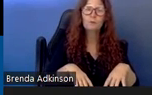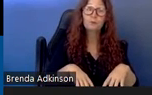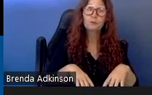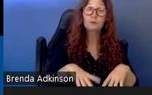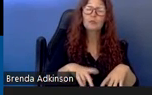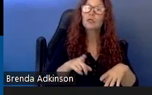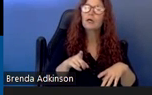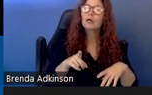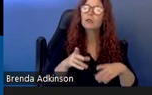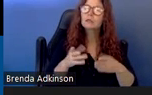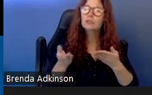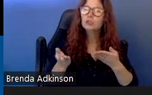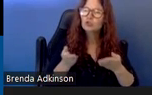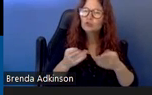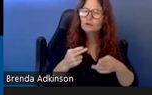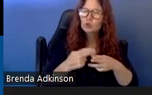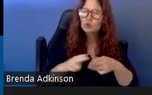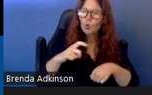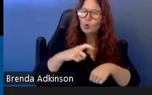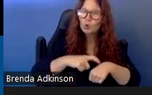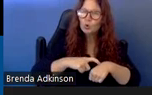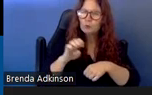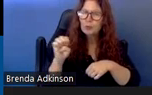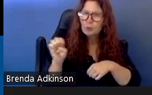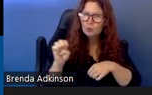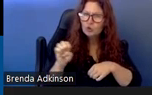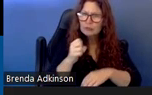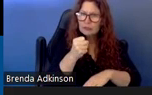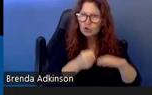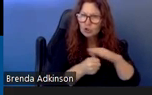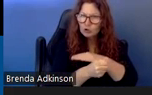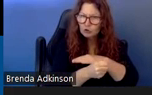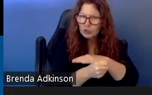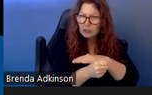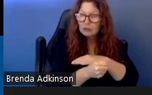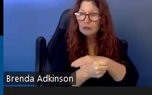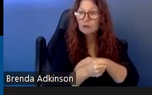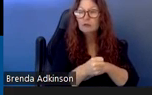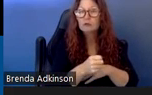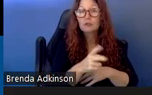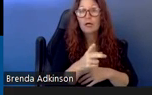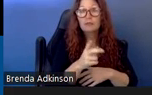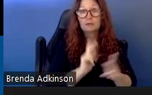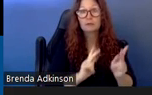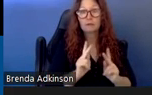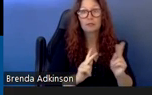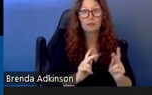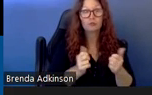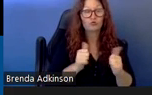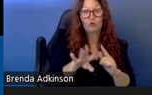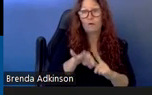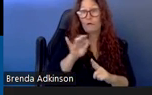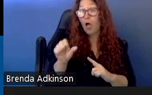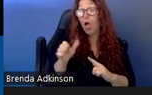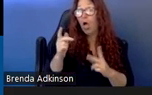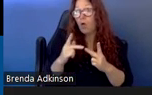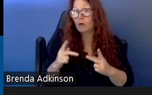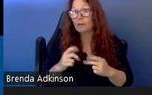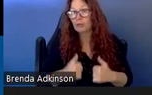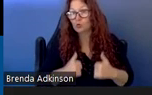a short-term emergency sheltering as folks transition to other